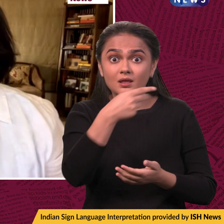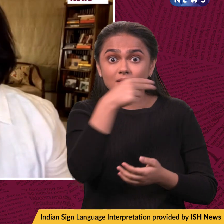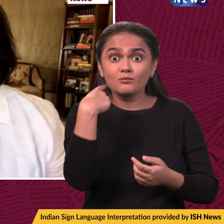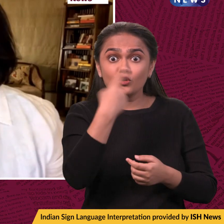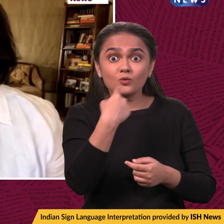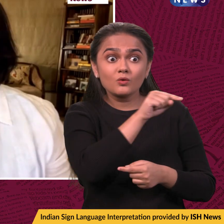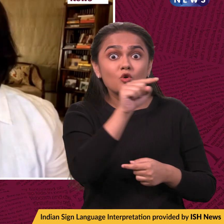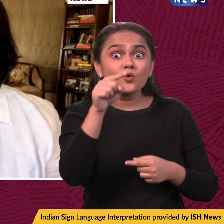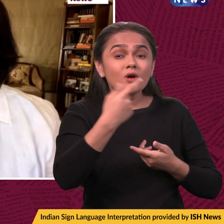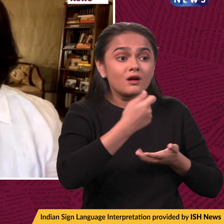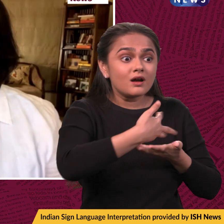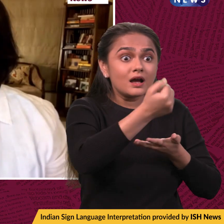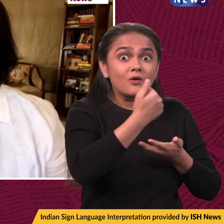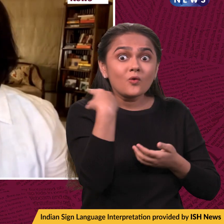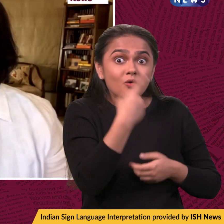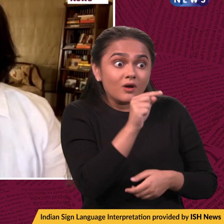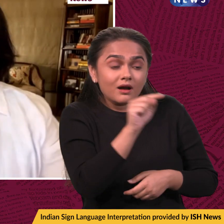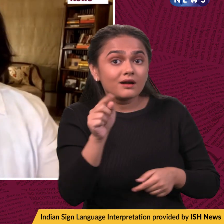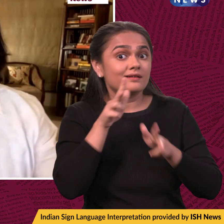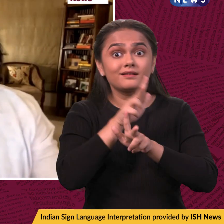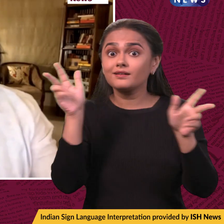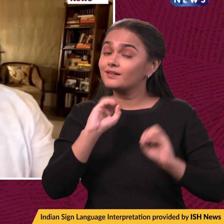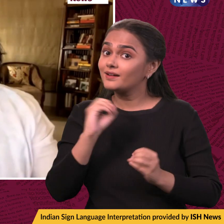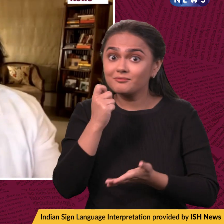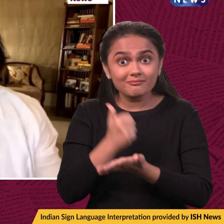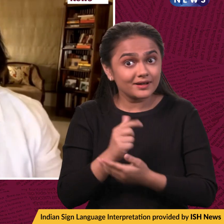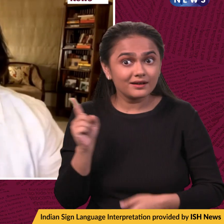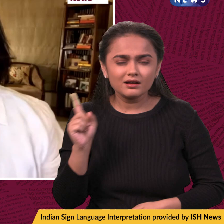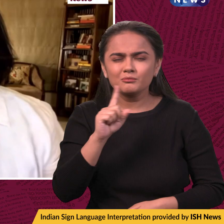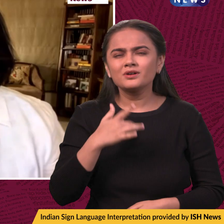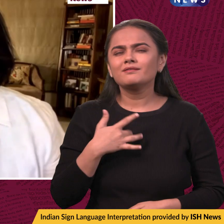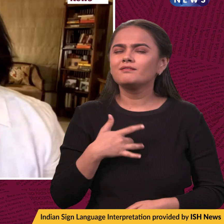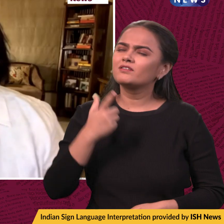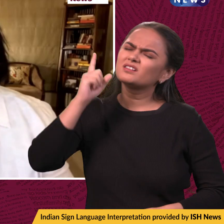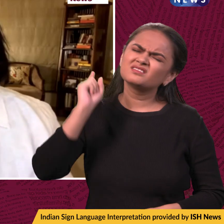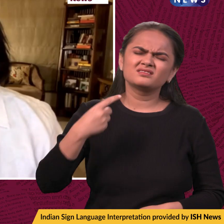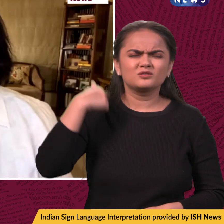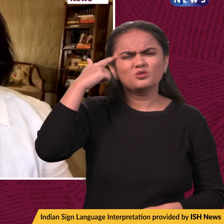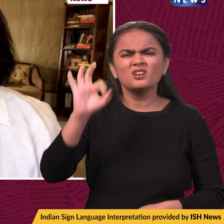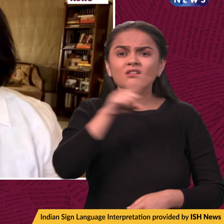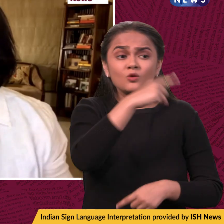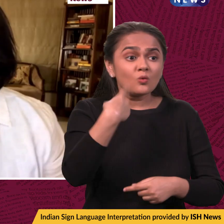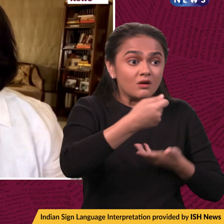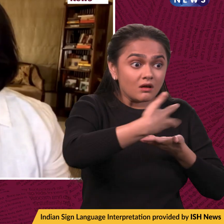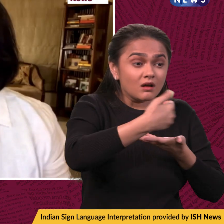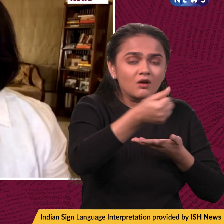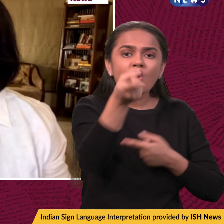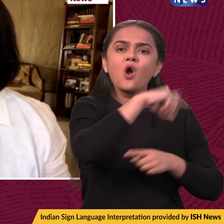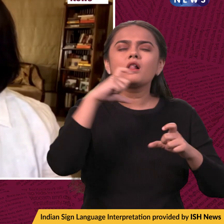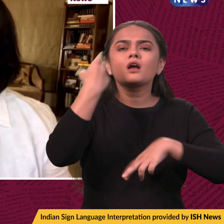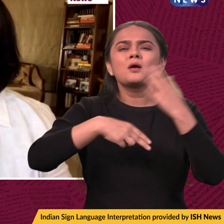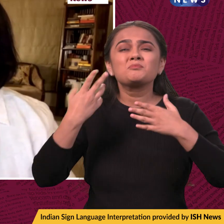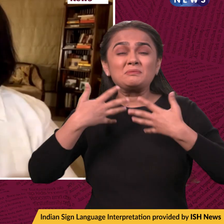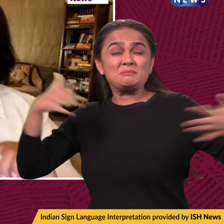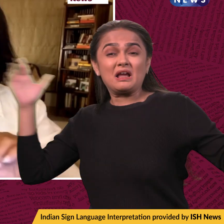the borrowers who have not paid off their loans, but it is safe to assume that almost all of these borrowers are large